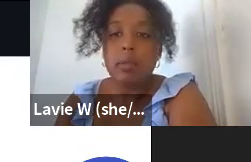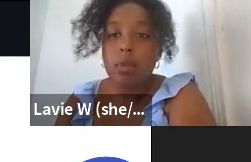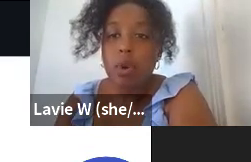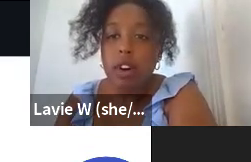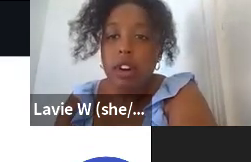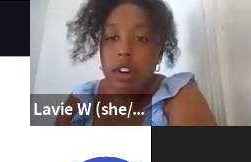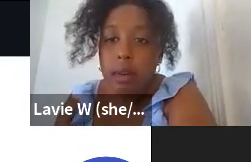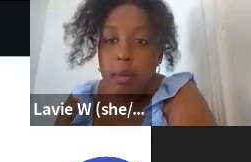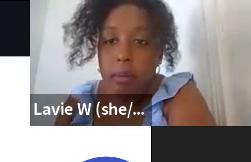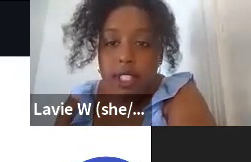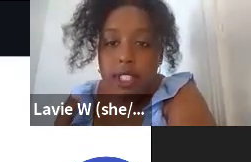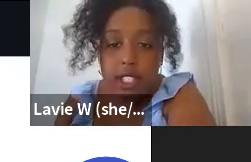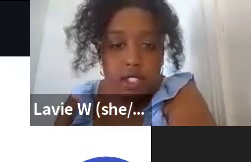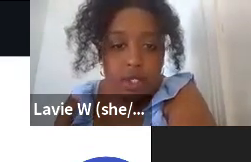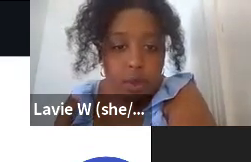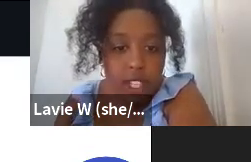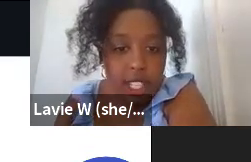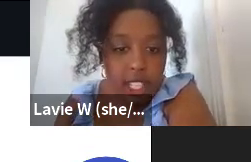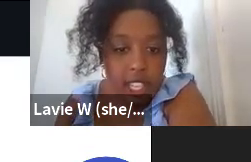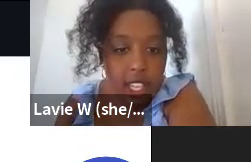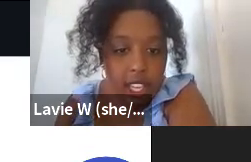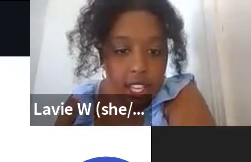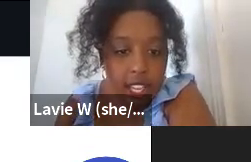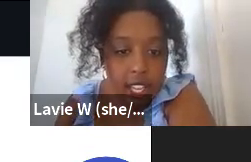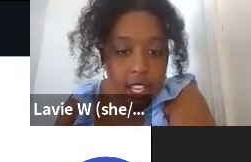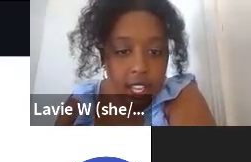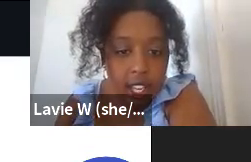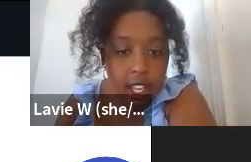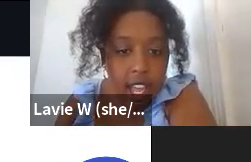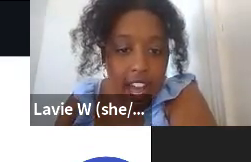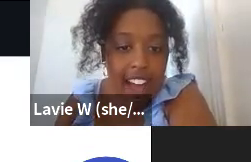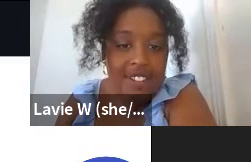Got some more points here just quickly.